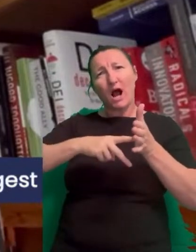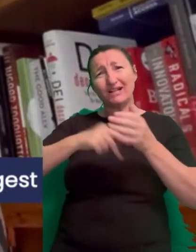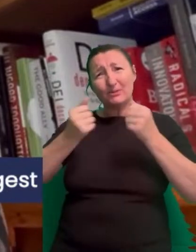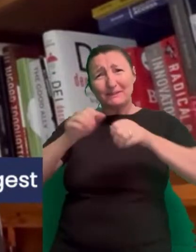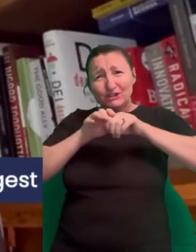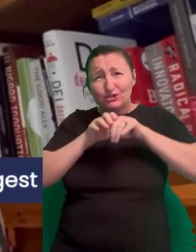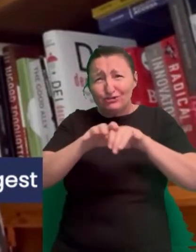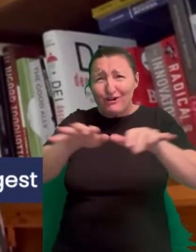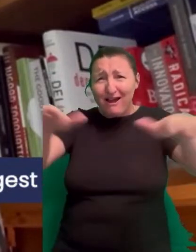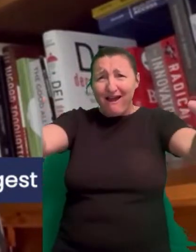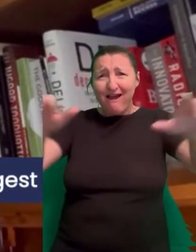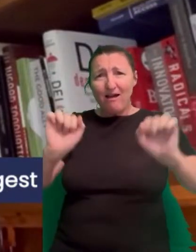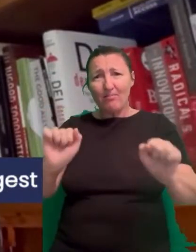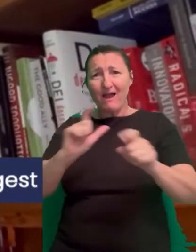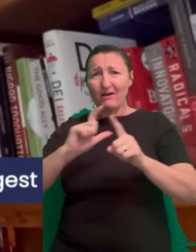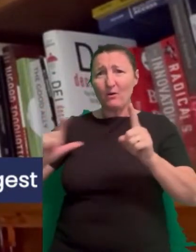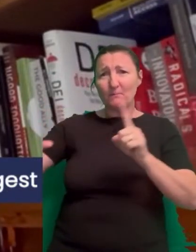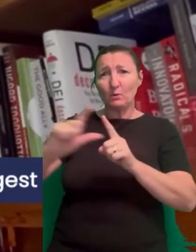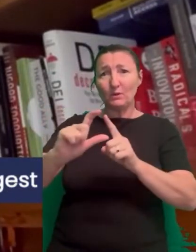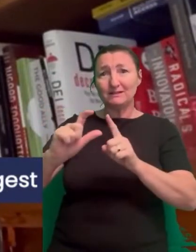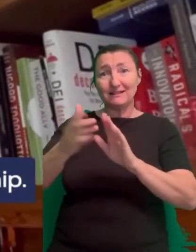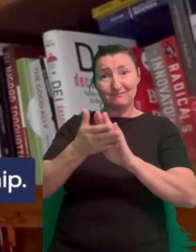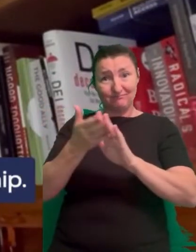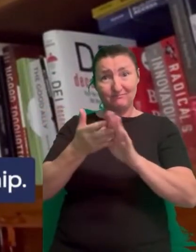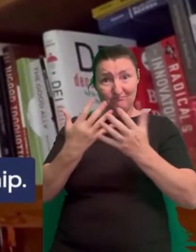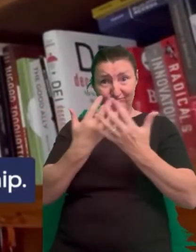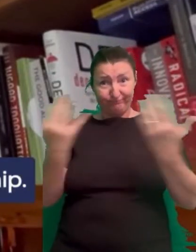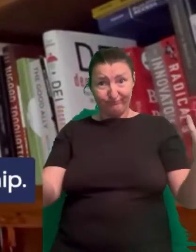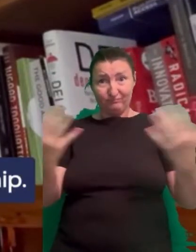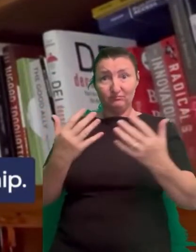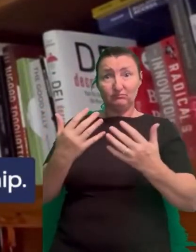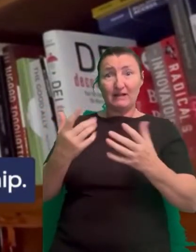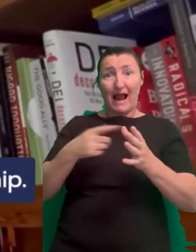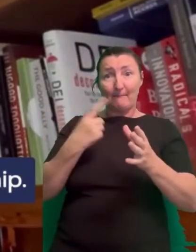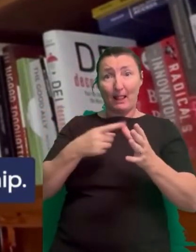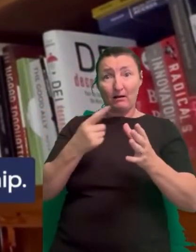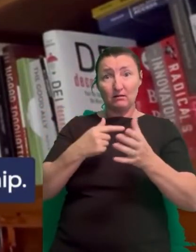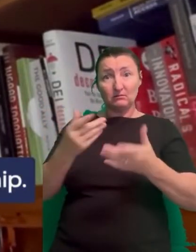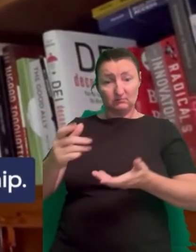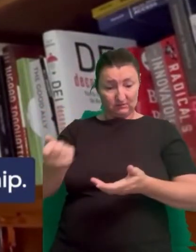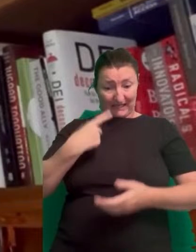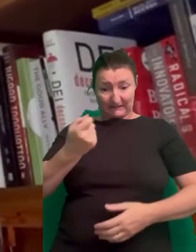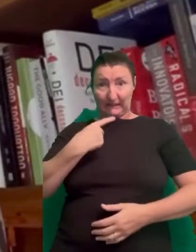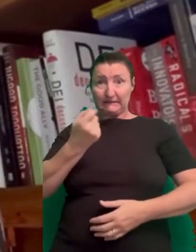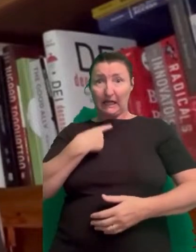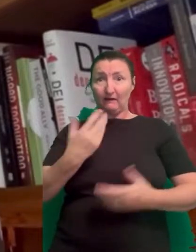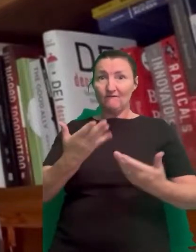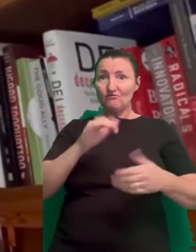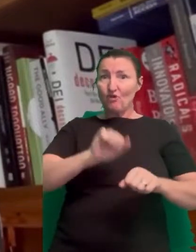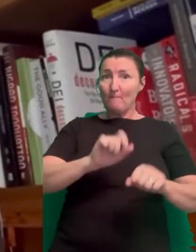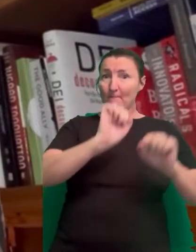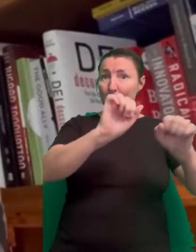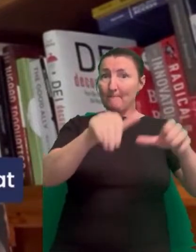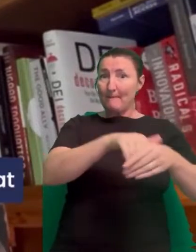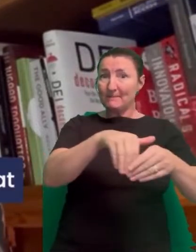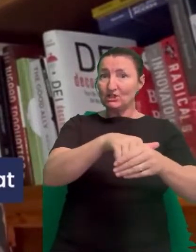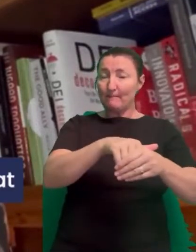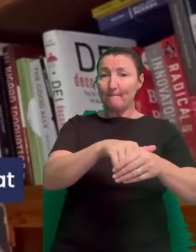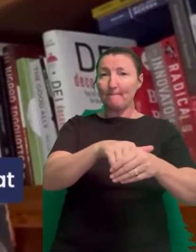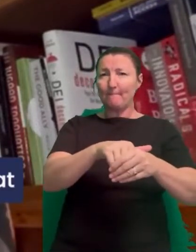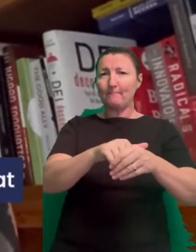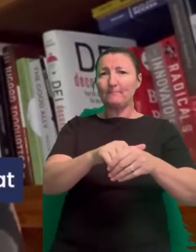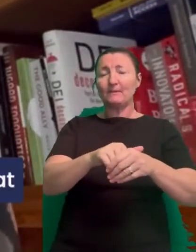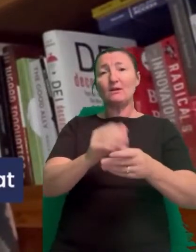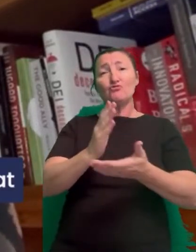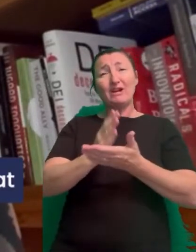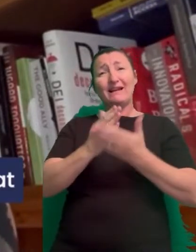out widely across their community and got the largest number of applicants from within their membership. This is a thank you to all of the